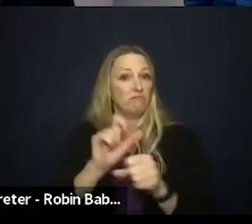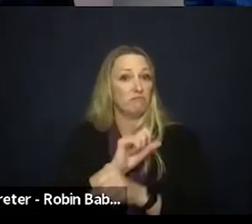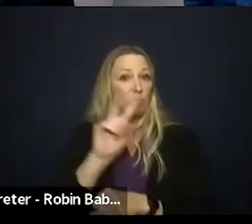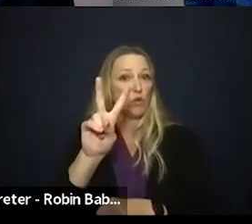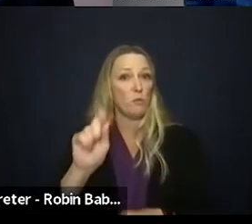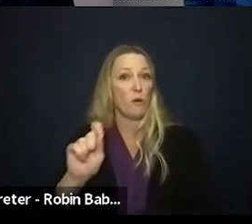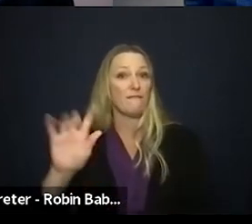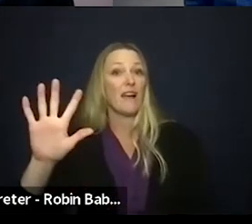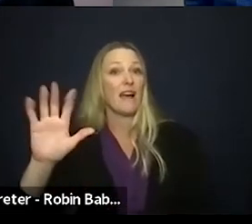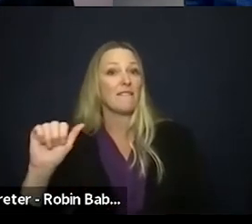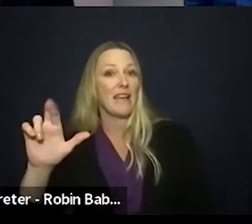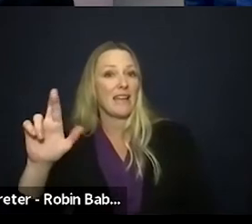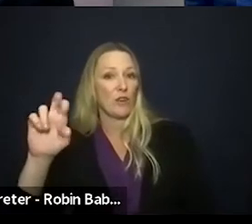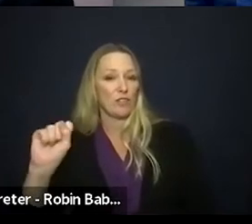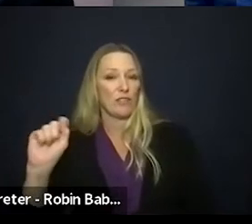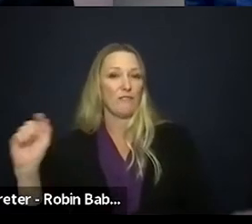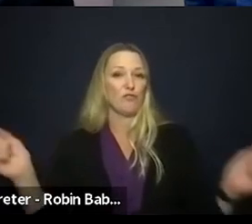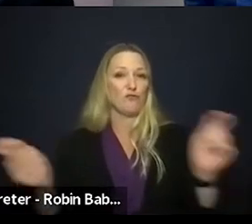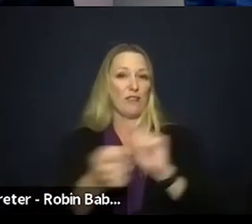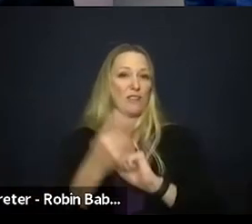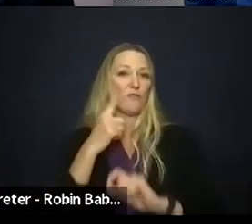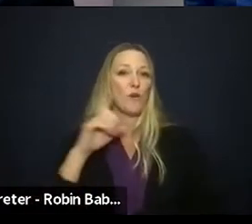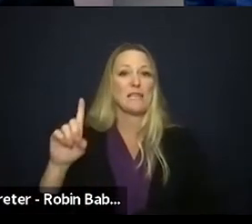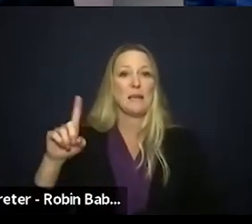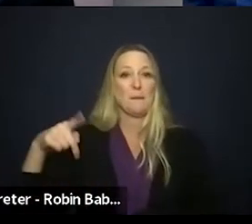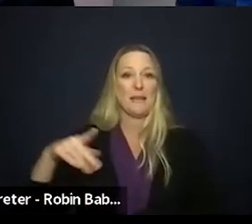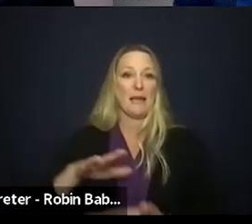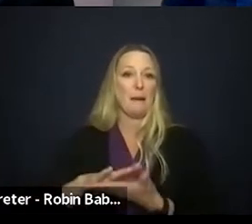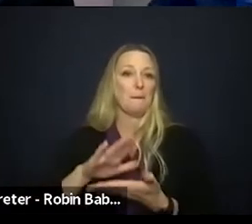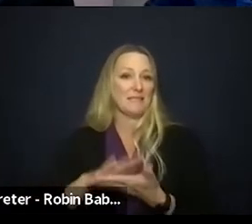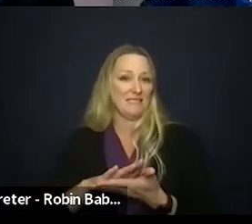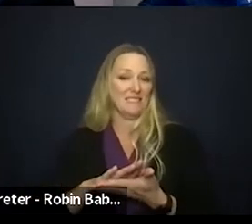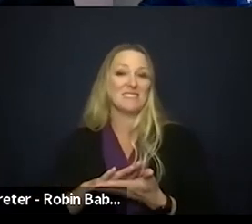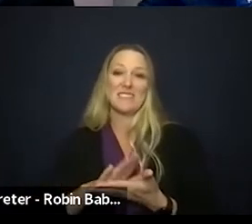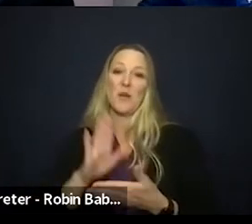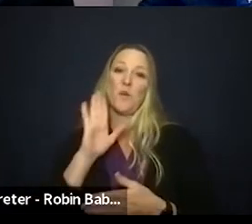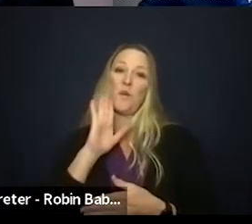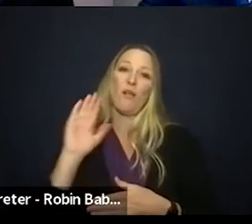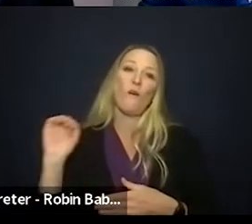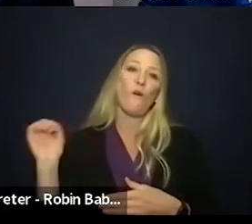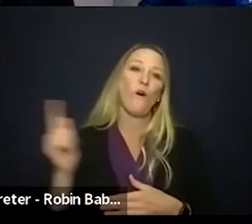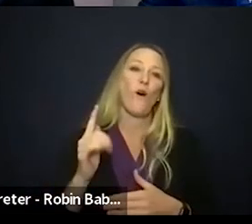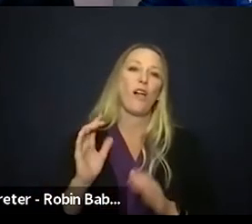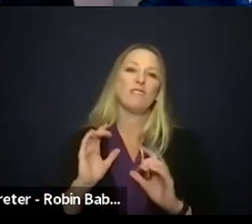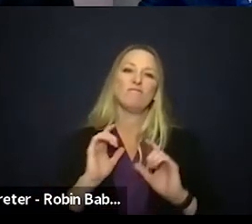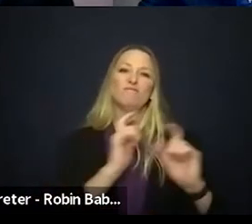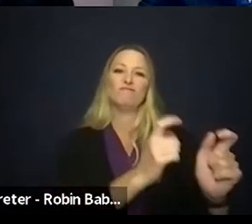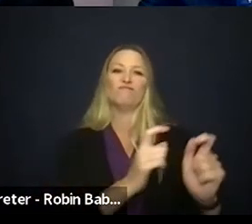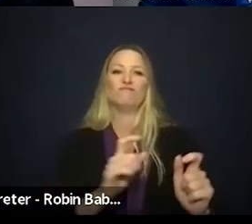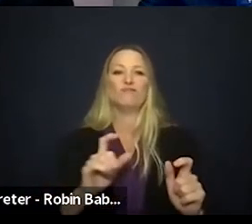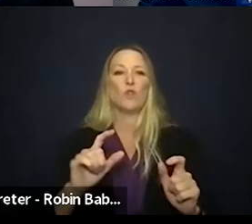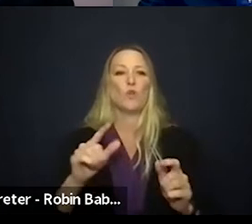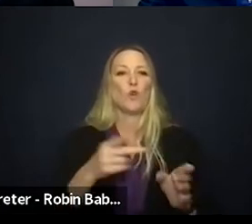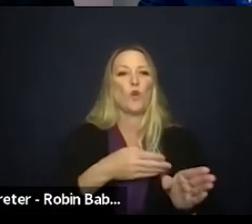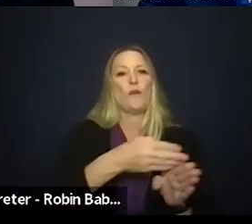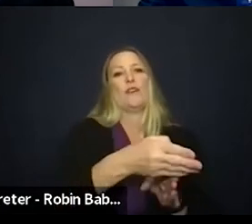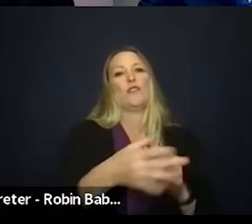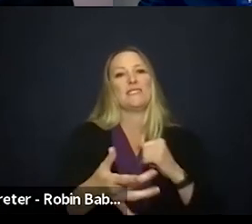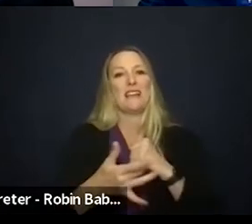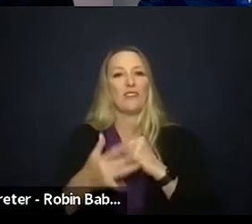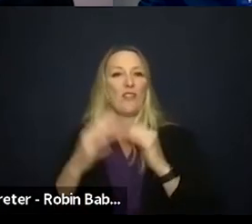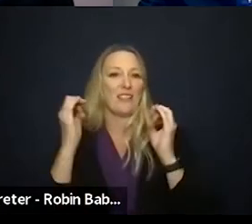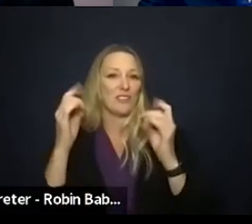of uh makeover for dp campus that's going to be all dedicated to career technical education and we're all really excited about